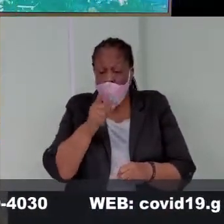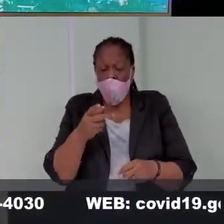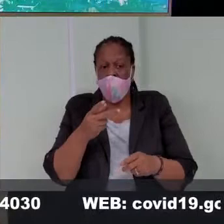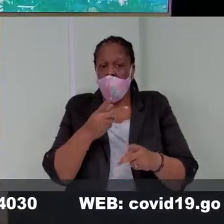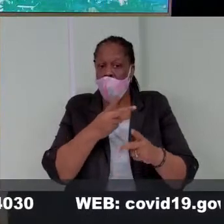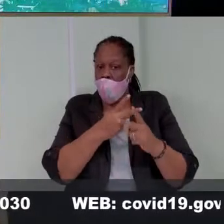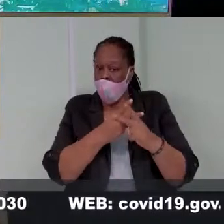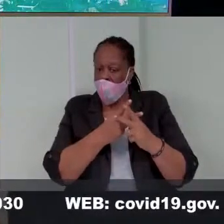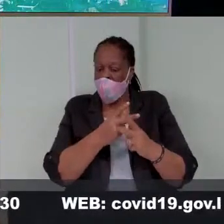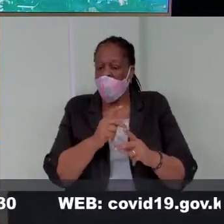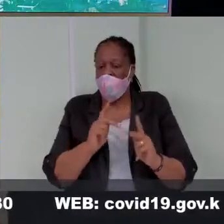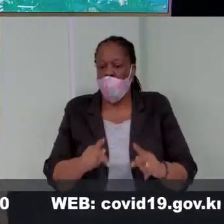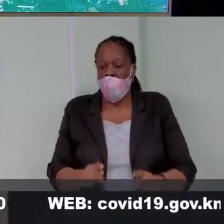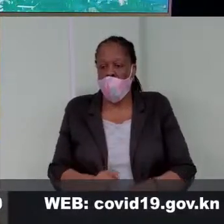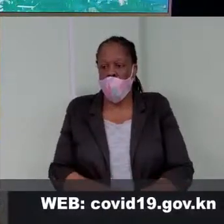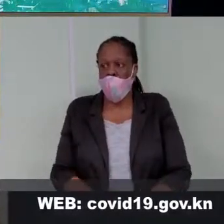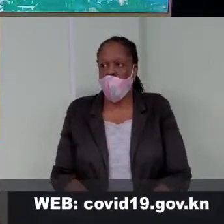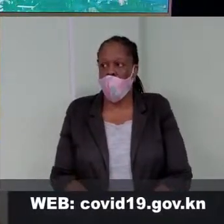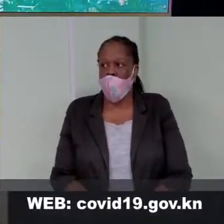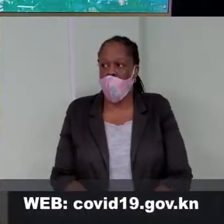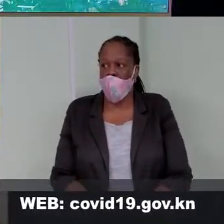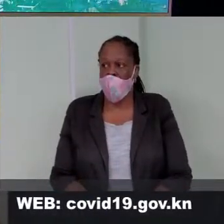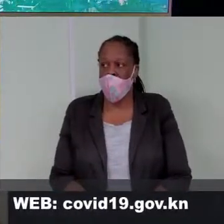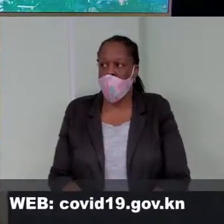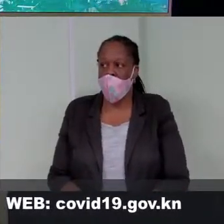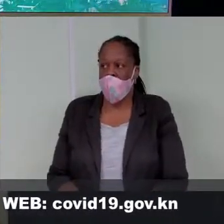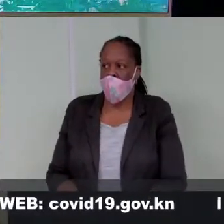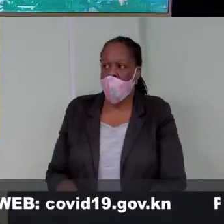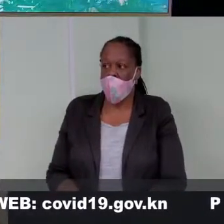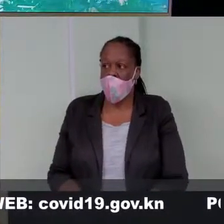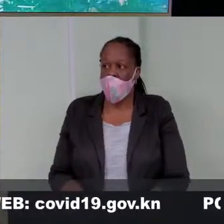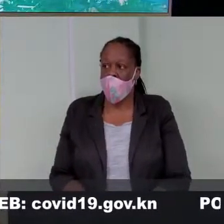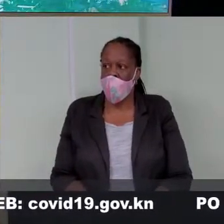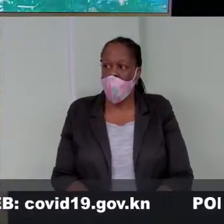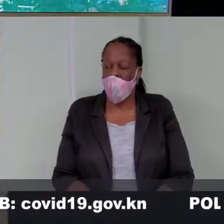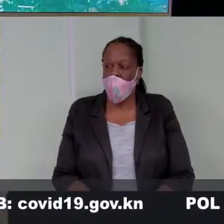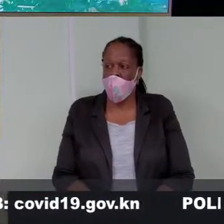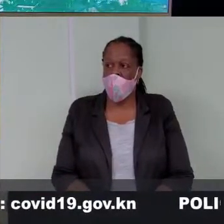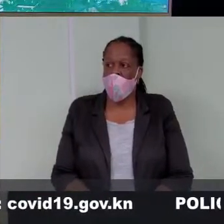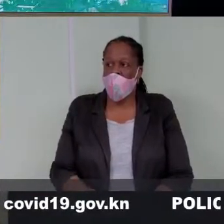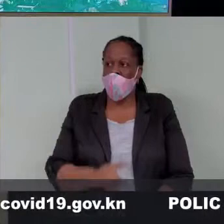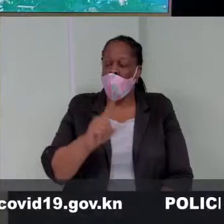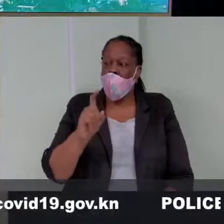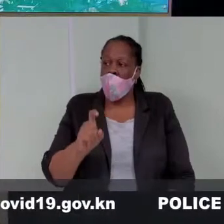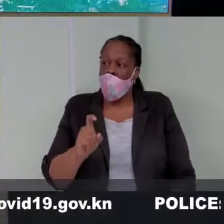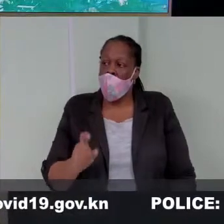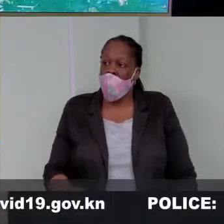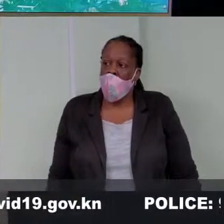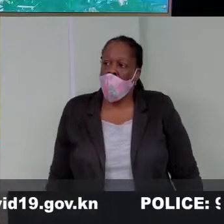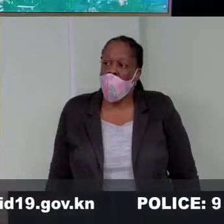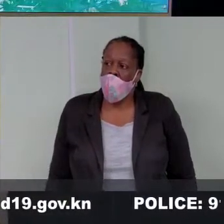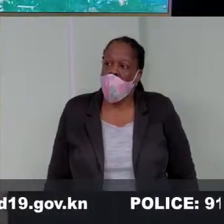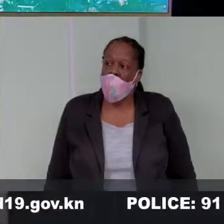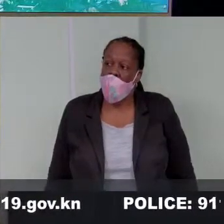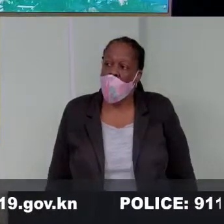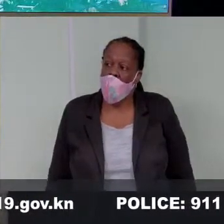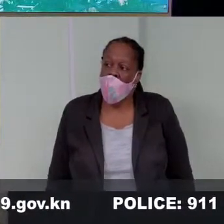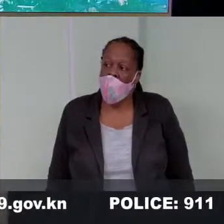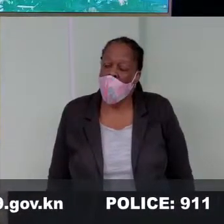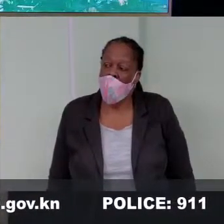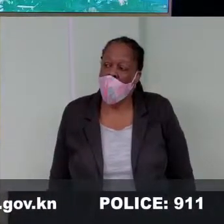Thank you very much, Mr. Samuel. This next question: it has been announced that